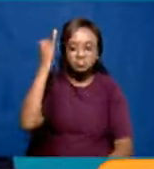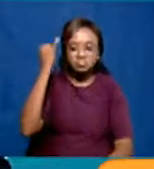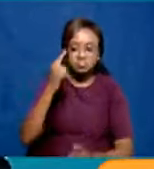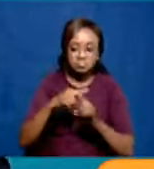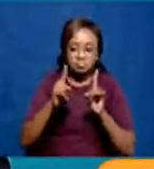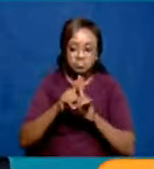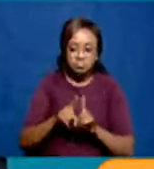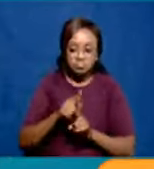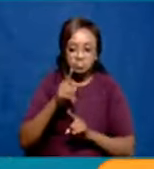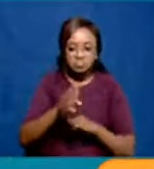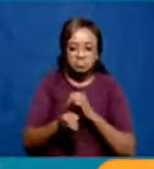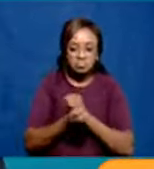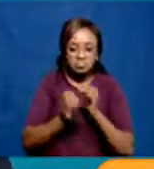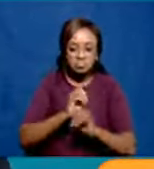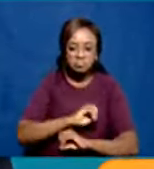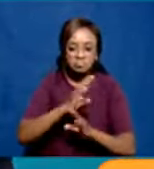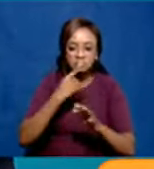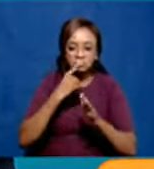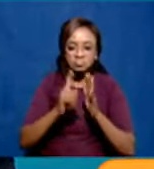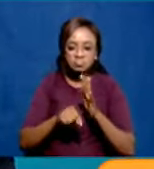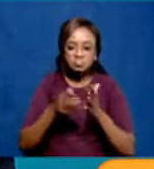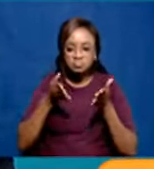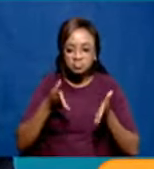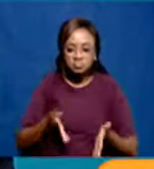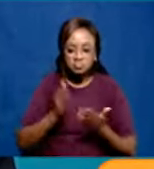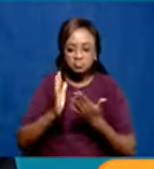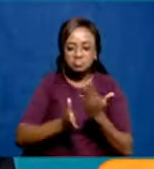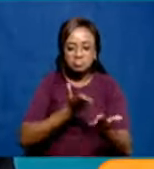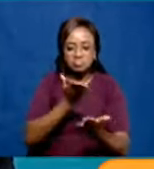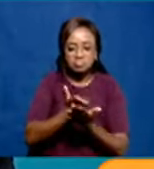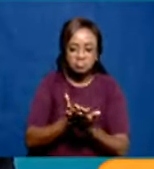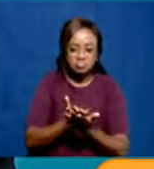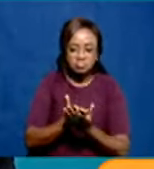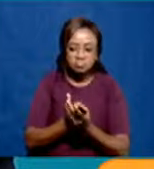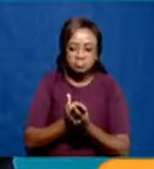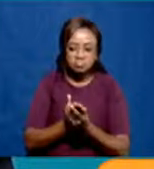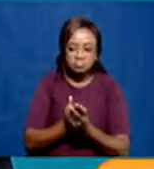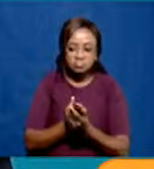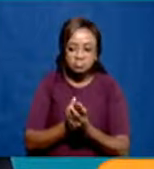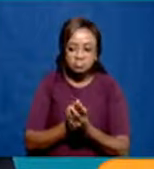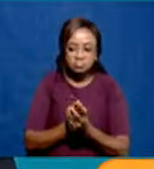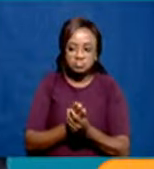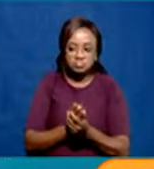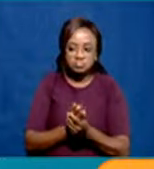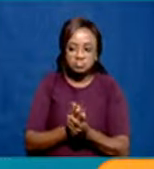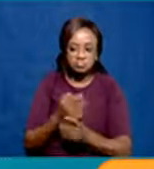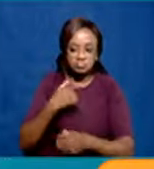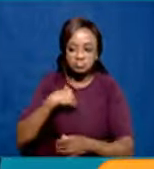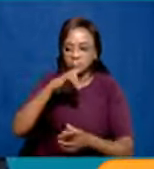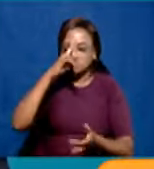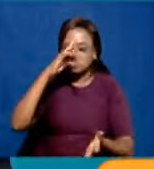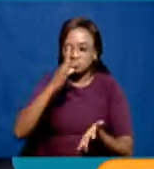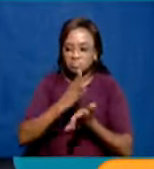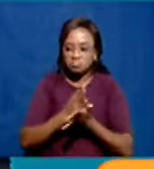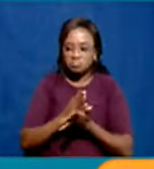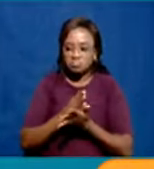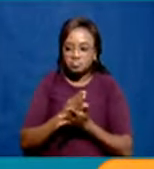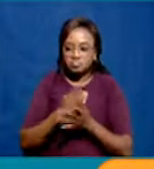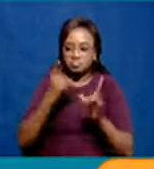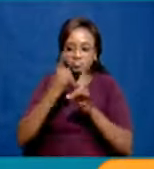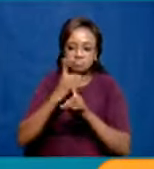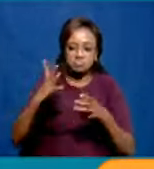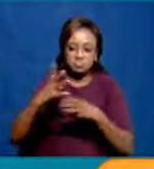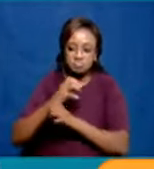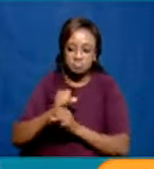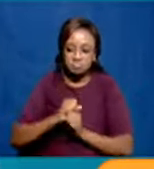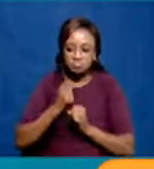very glaring gaps in the current proposals, and I believe it's not late for calling stakeholders to